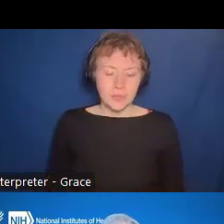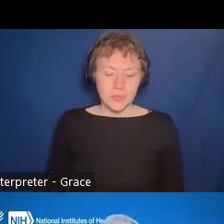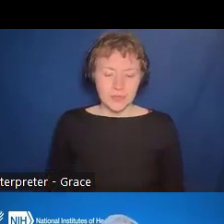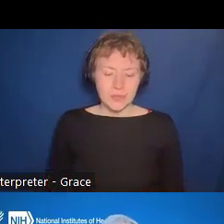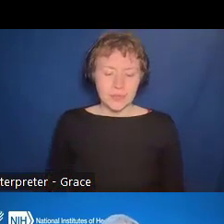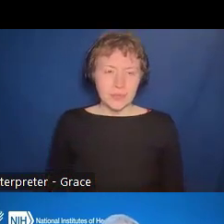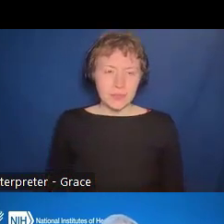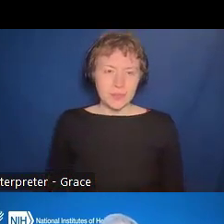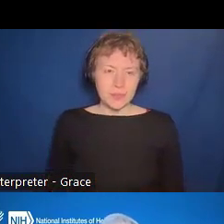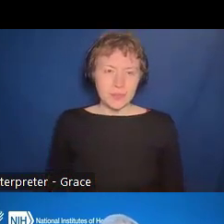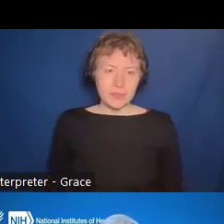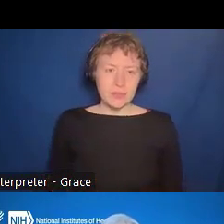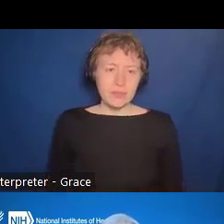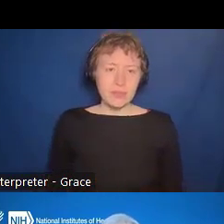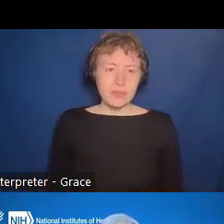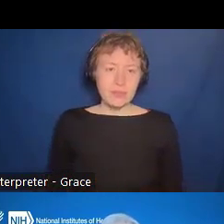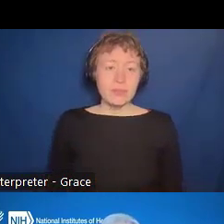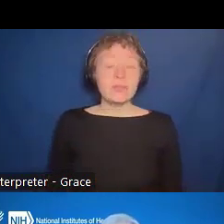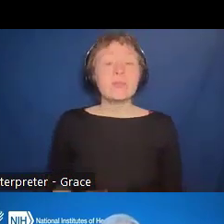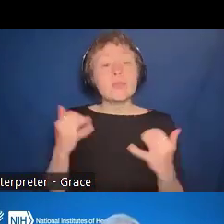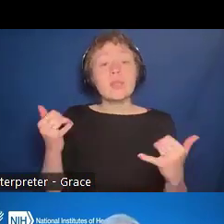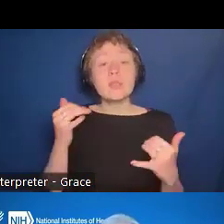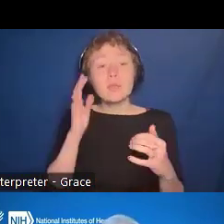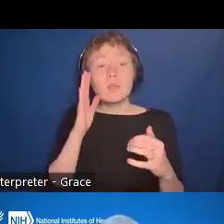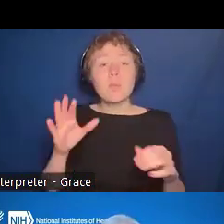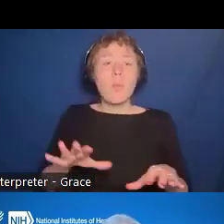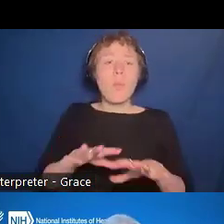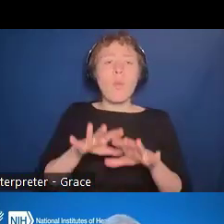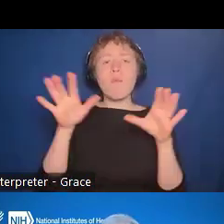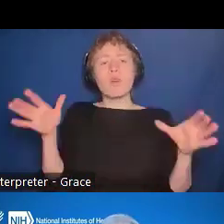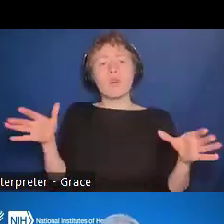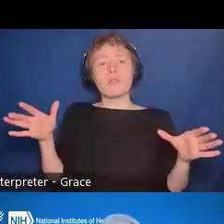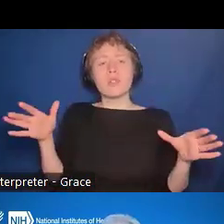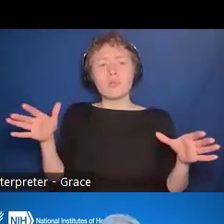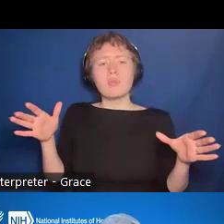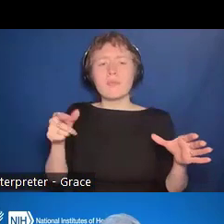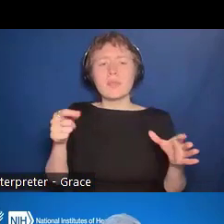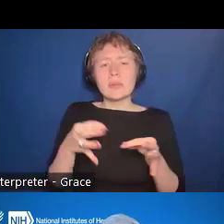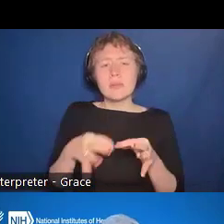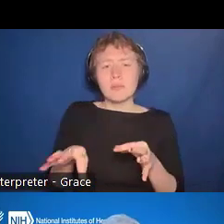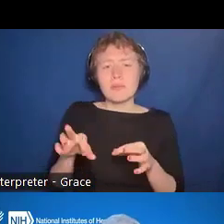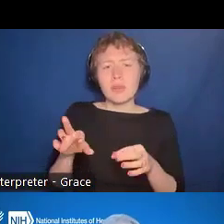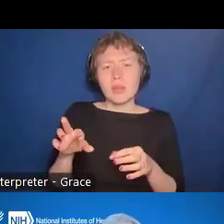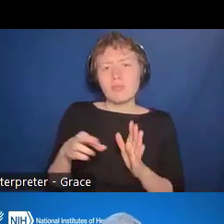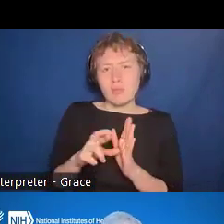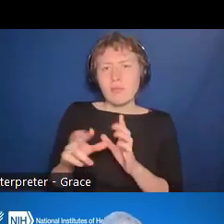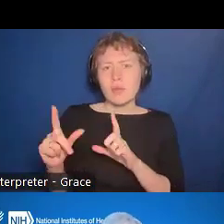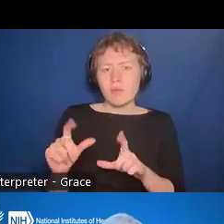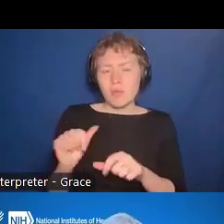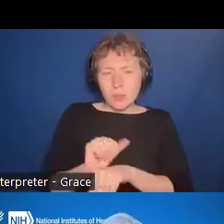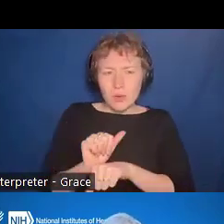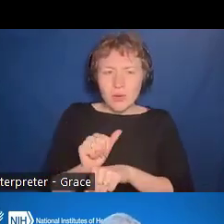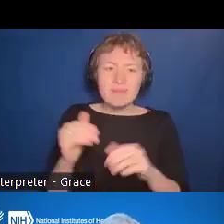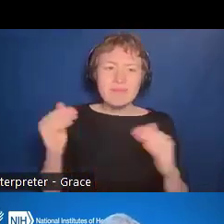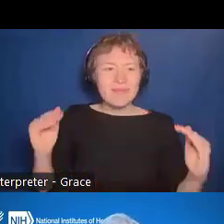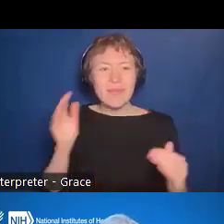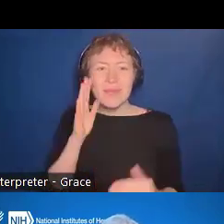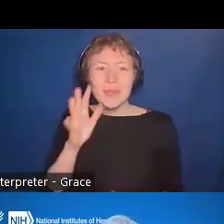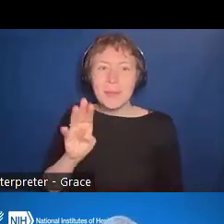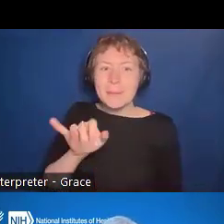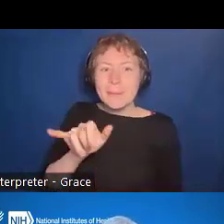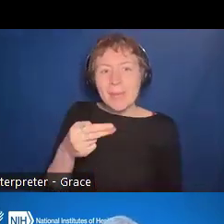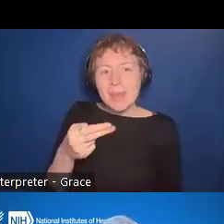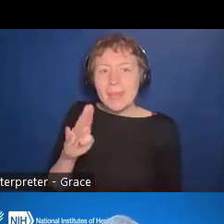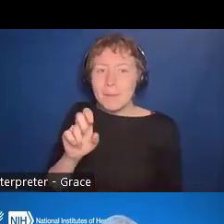Today, we're going to be giving you an overview of the Simplified Review Framework. We're going to be doing some myth busting, those questions that we keep getting over and